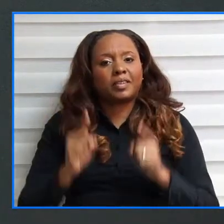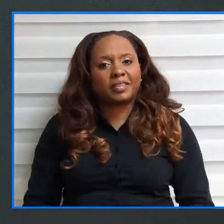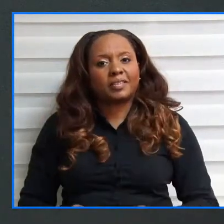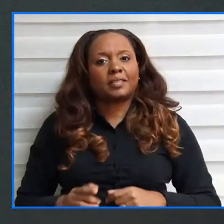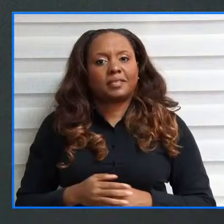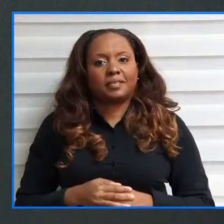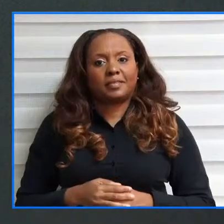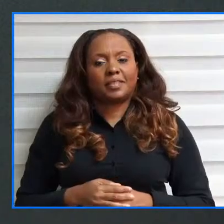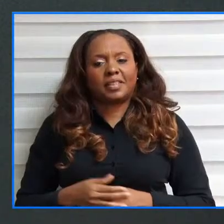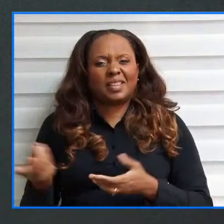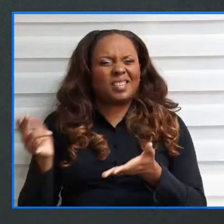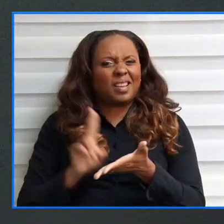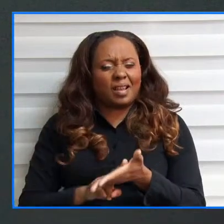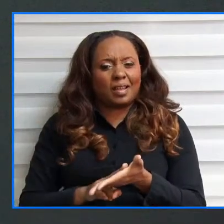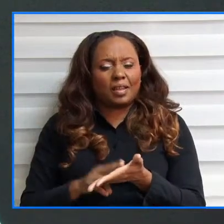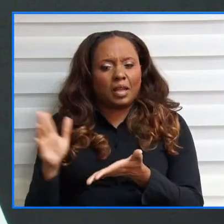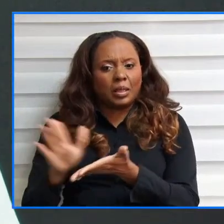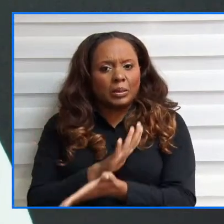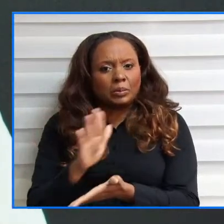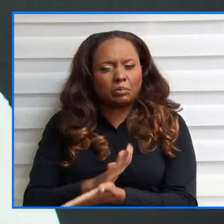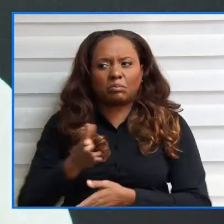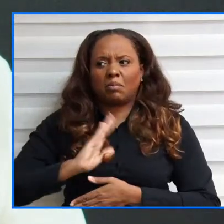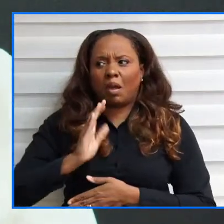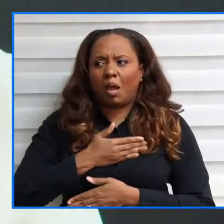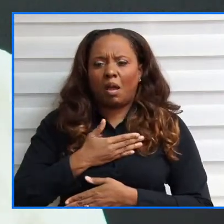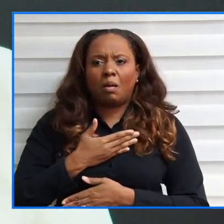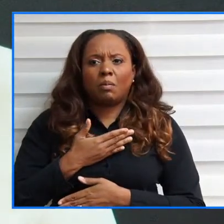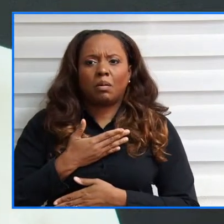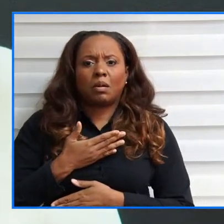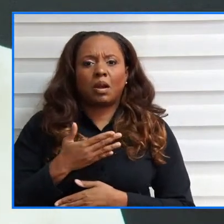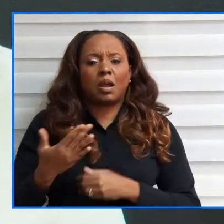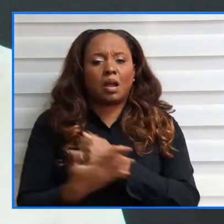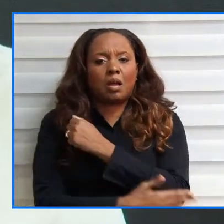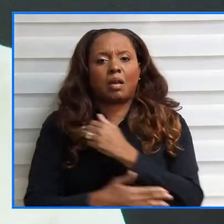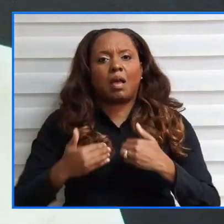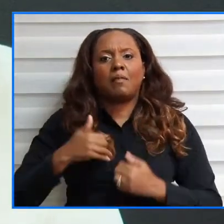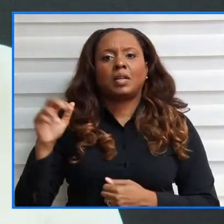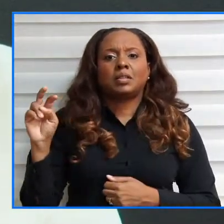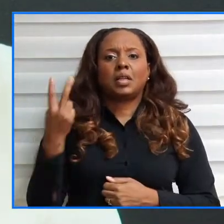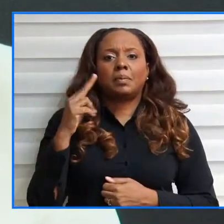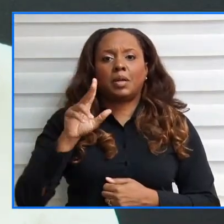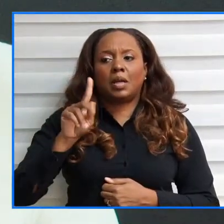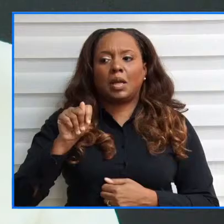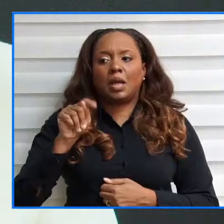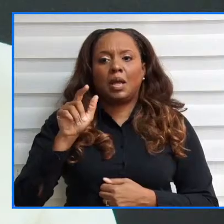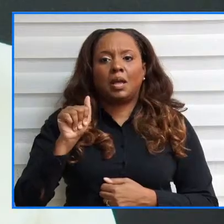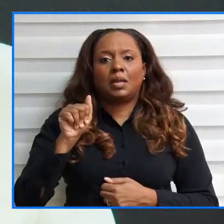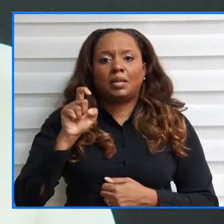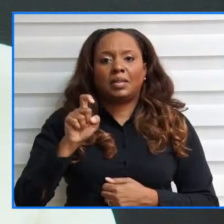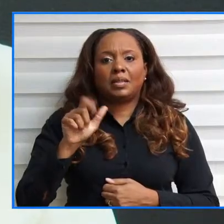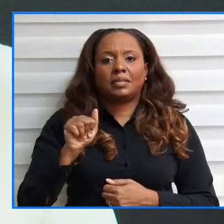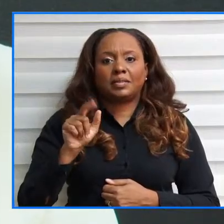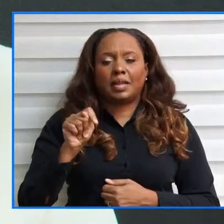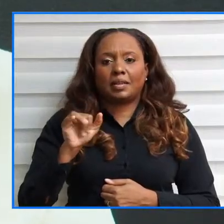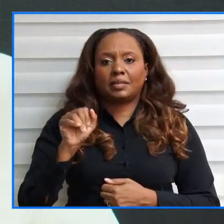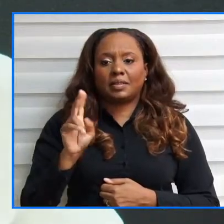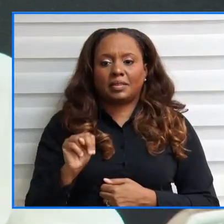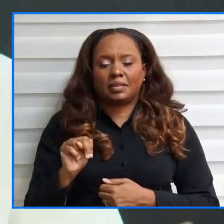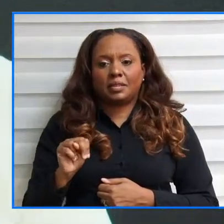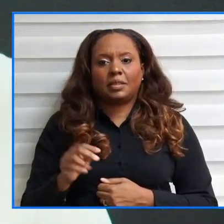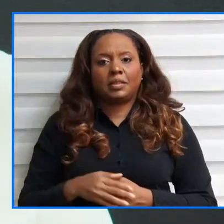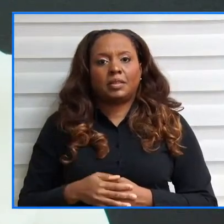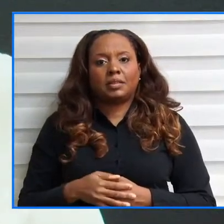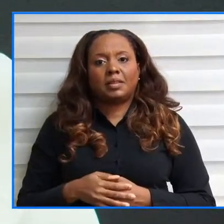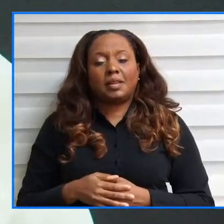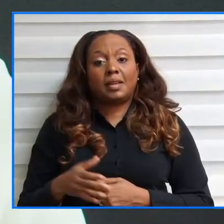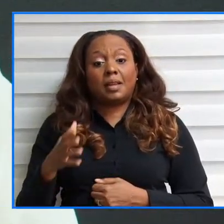of things. Our two countries had a double taxation agreement that was signed some years ago. With the ratification, I'm told